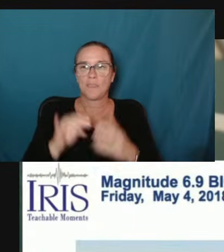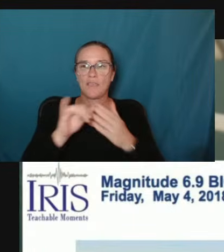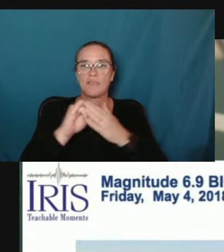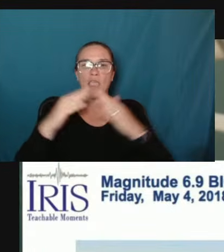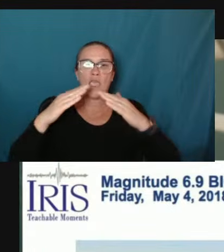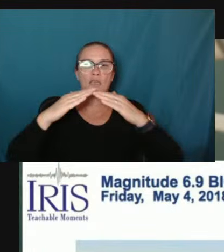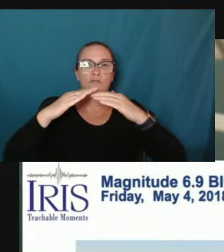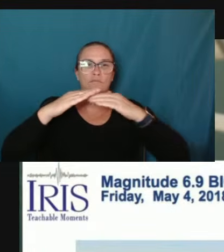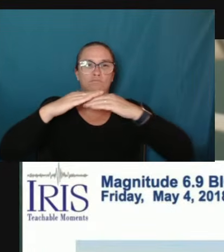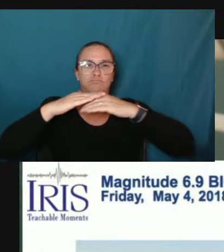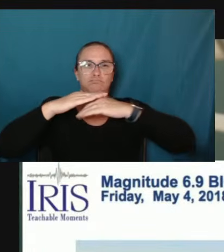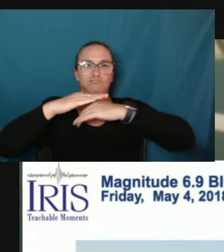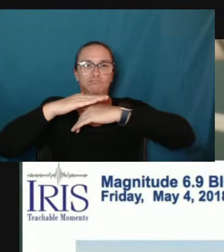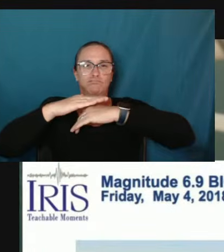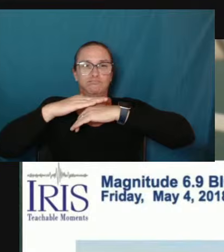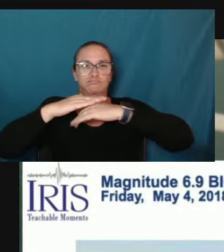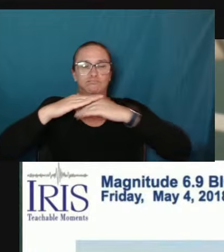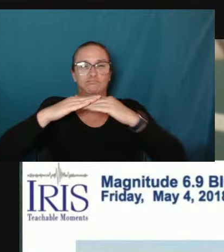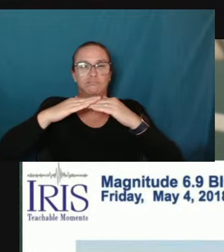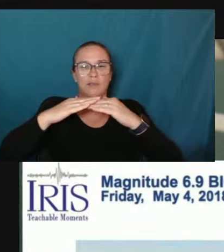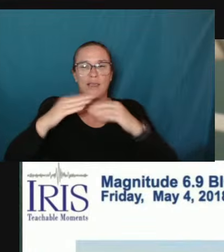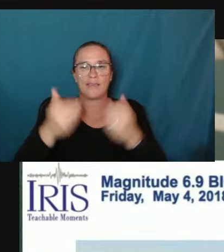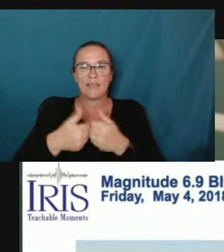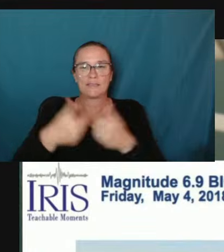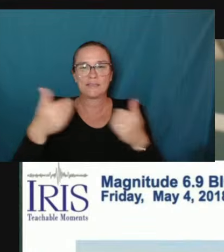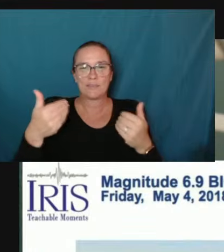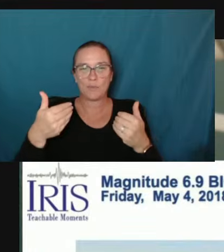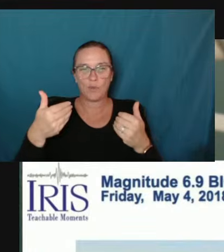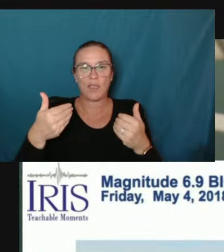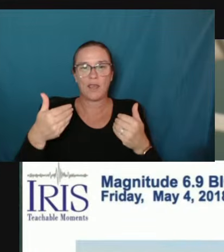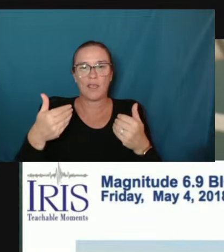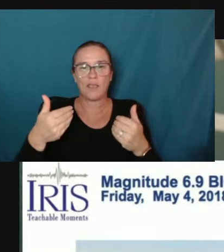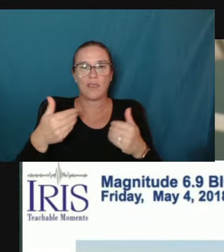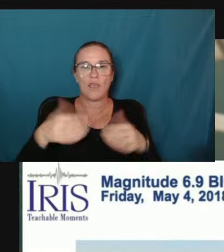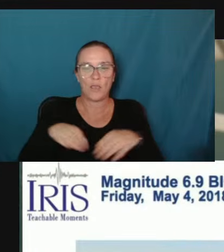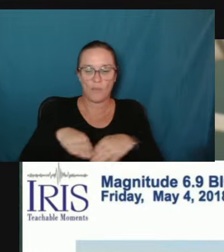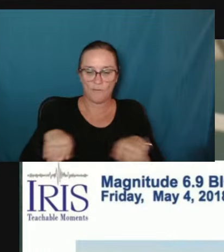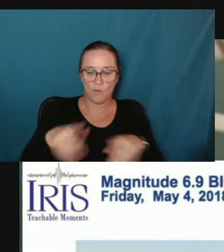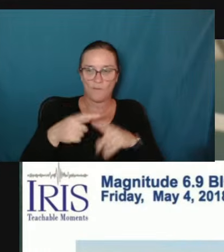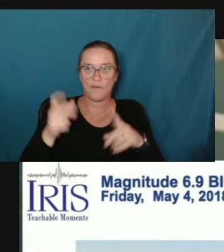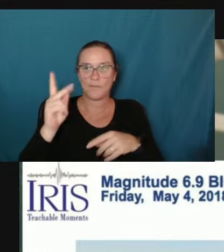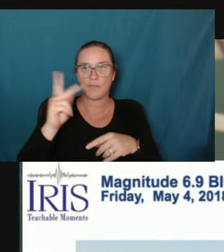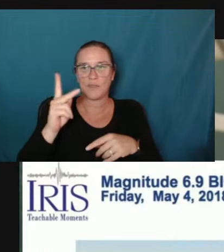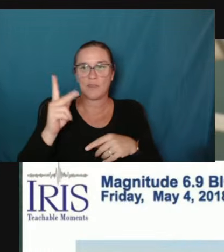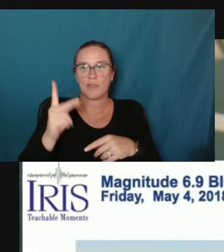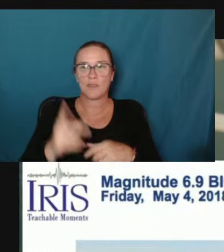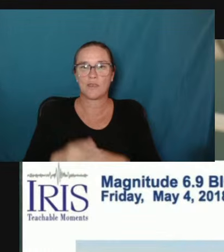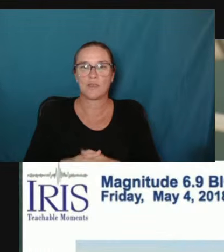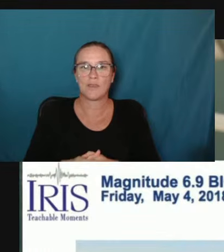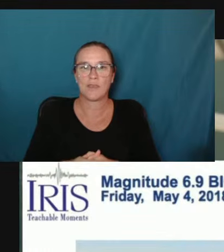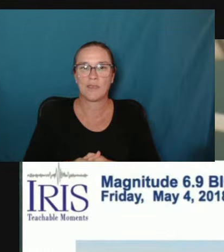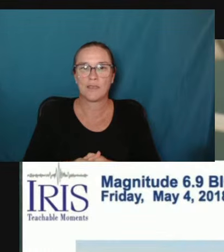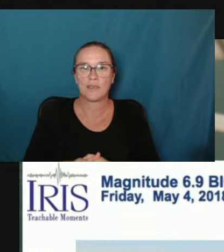fault zone that's separating the ocean floor from Kilauea, it's called the décollement.